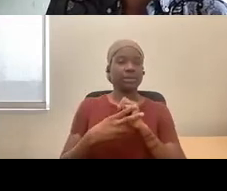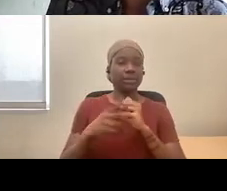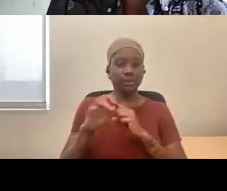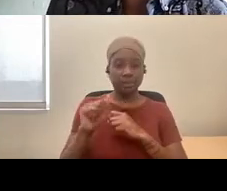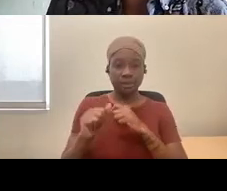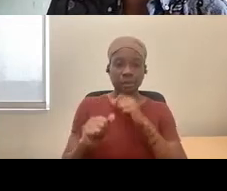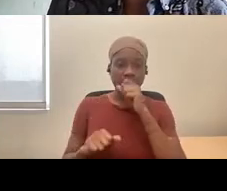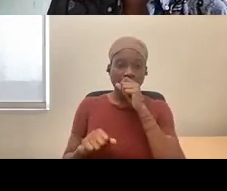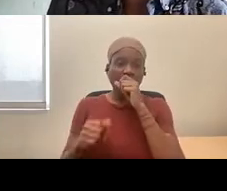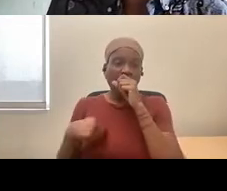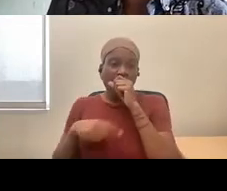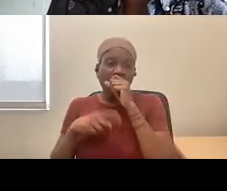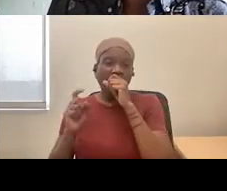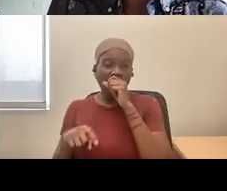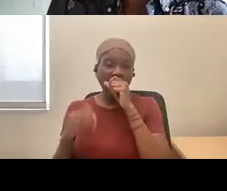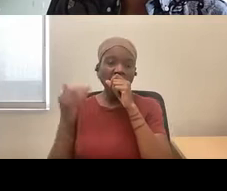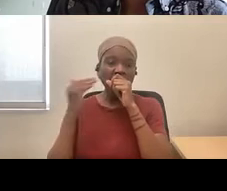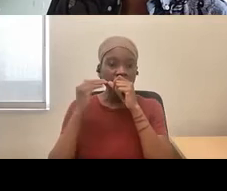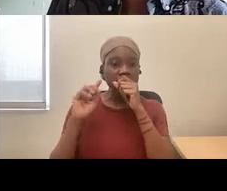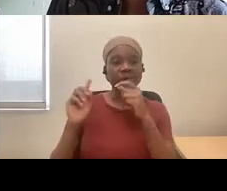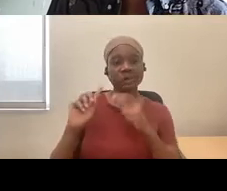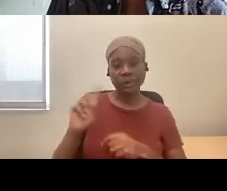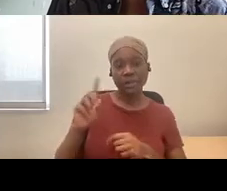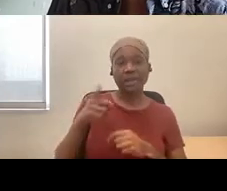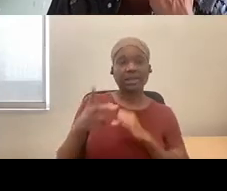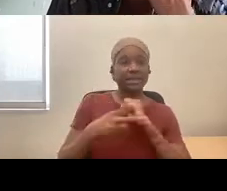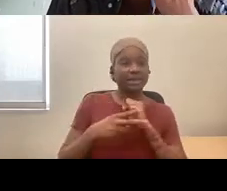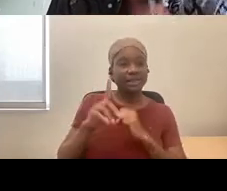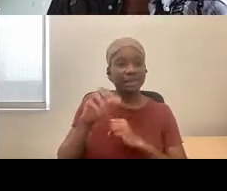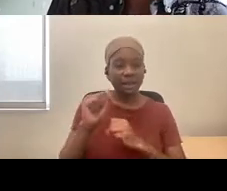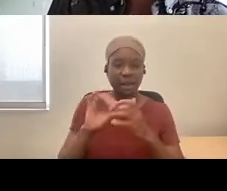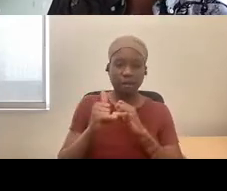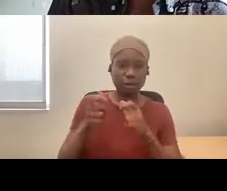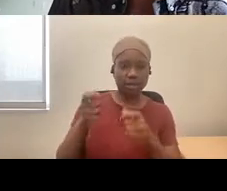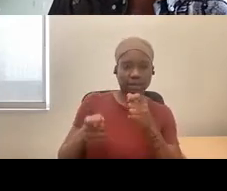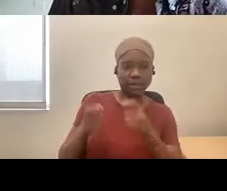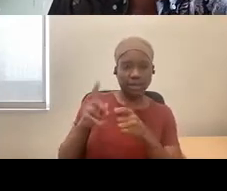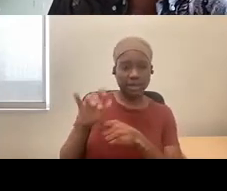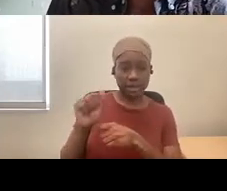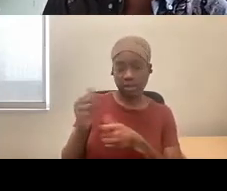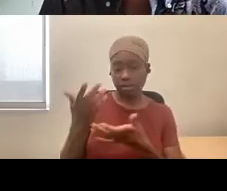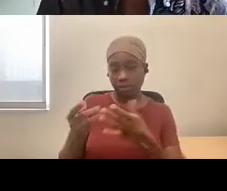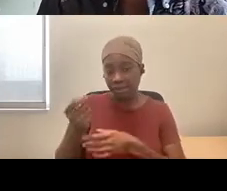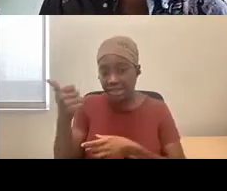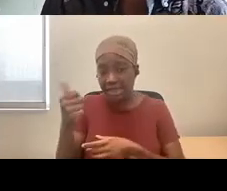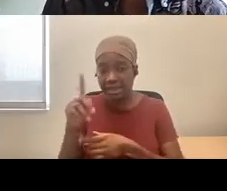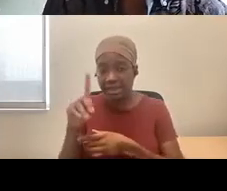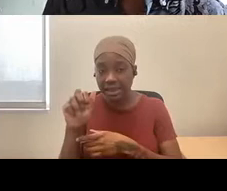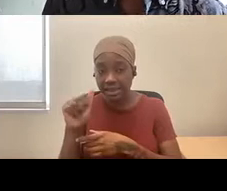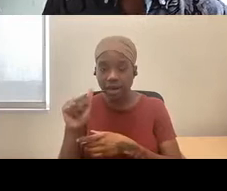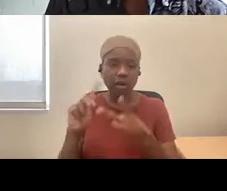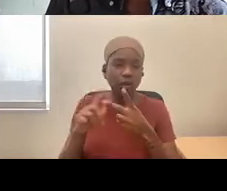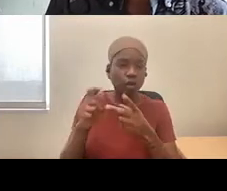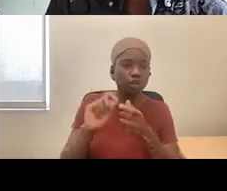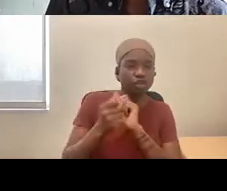where they're storing that data and how to manipulate the data, whether we're deleting it or trying to change characteristics of it, like the metadata.